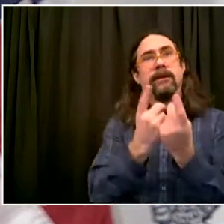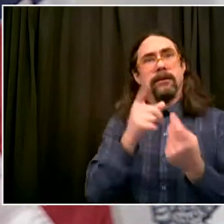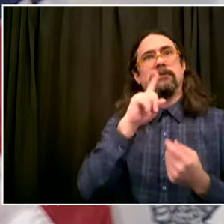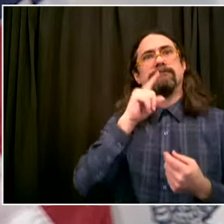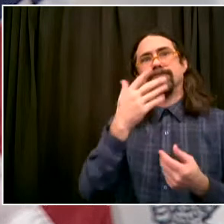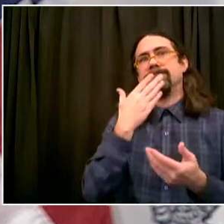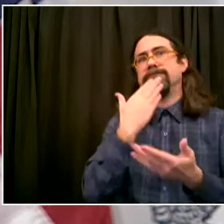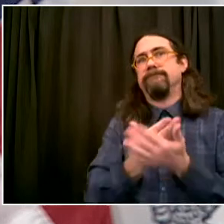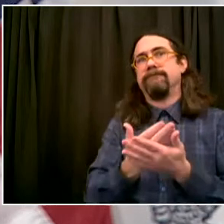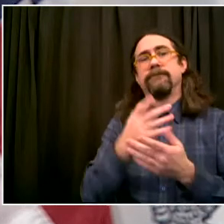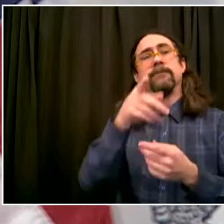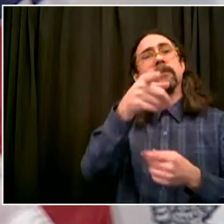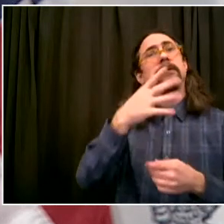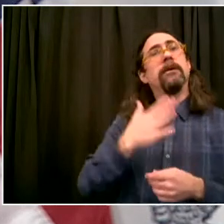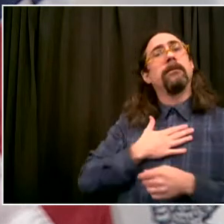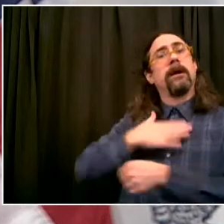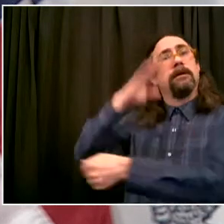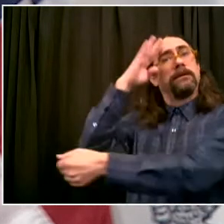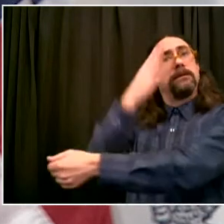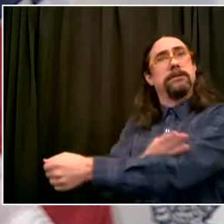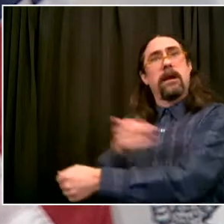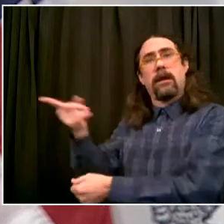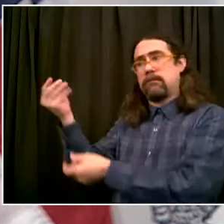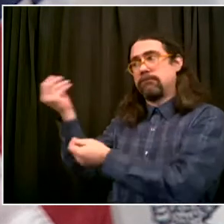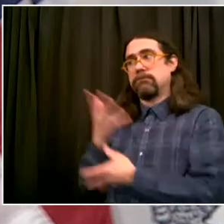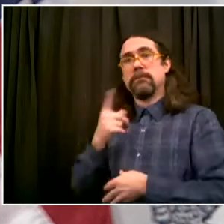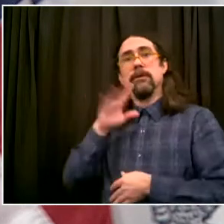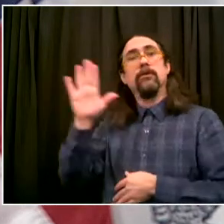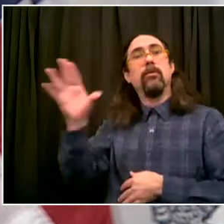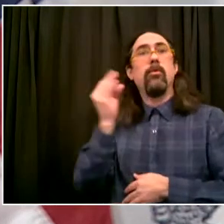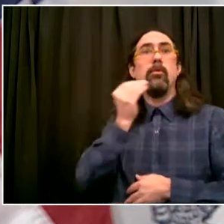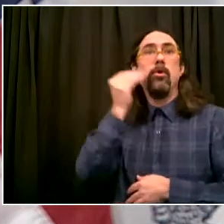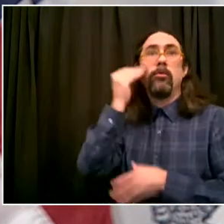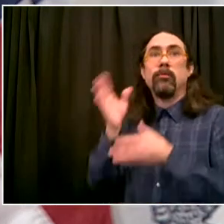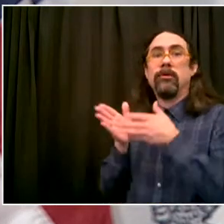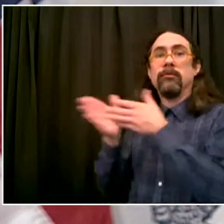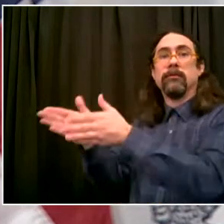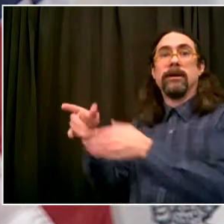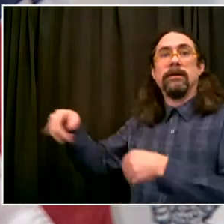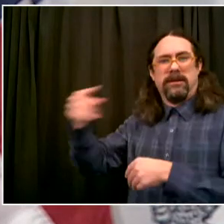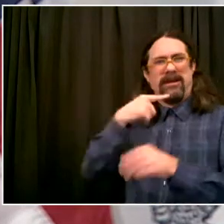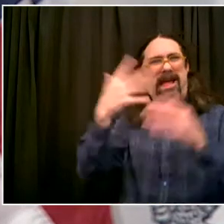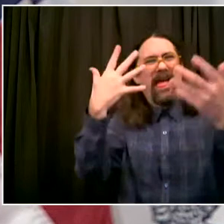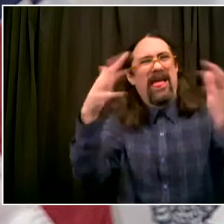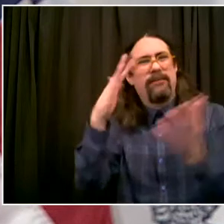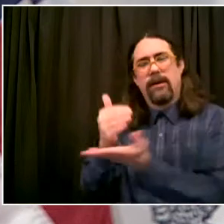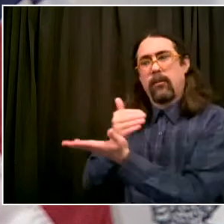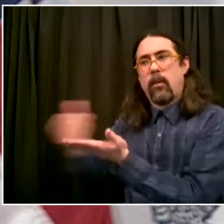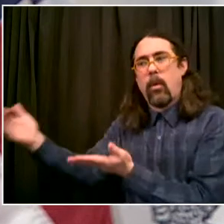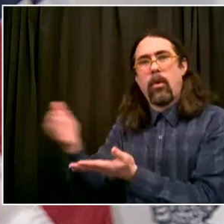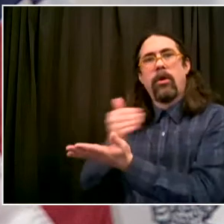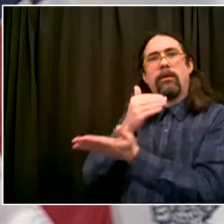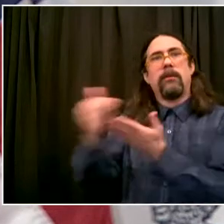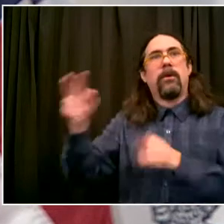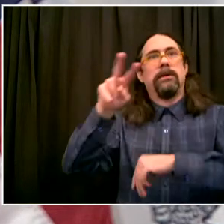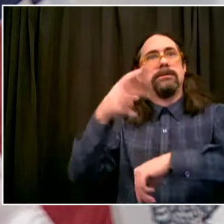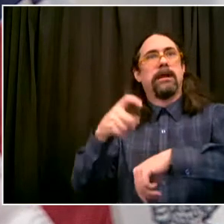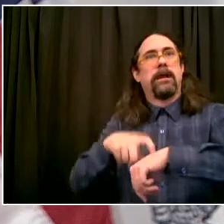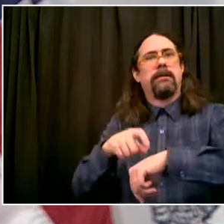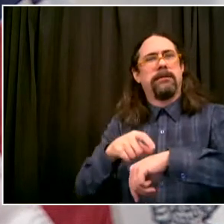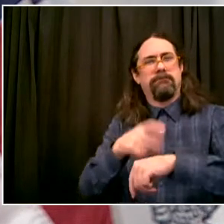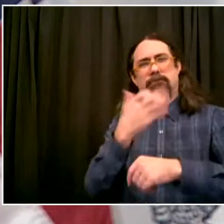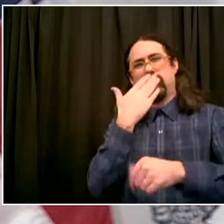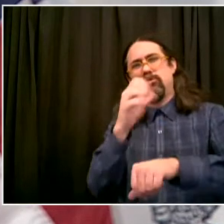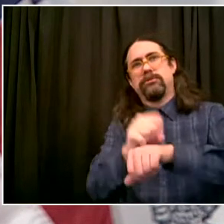the demography of the vaccinations, if I'm not mistaken, you said that there was about a 40% rate